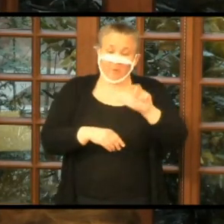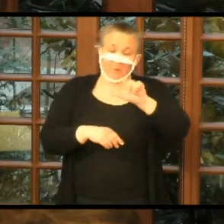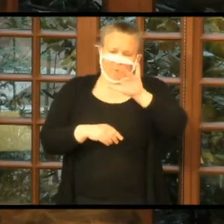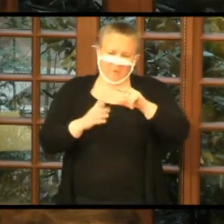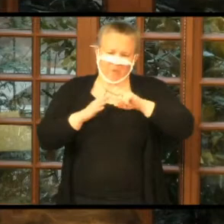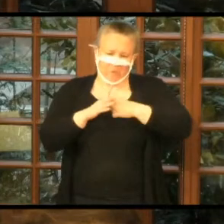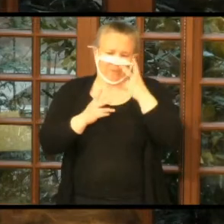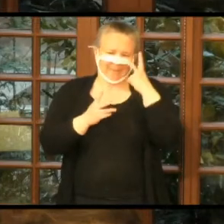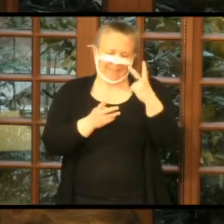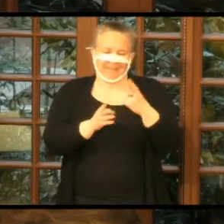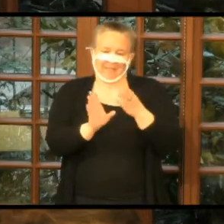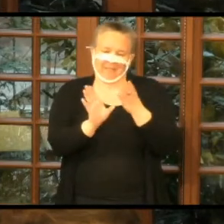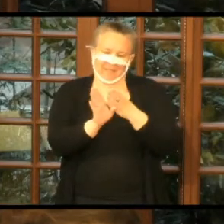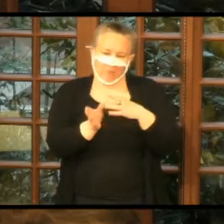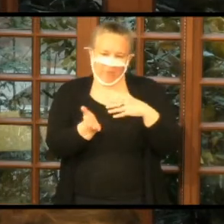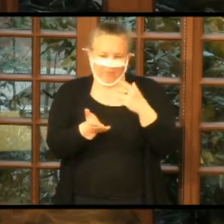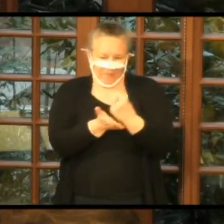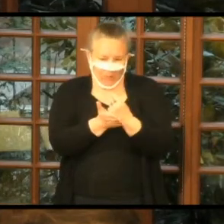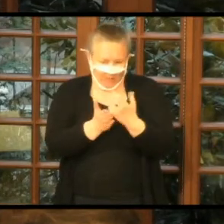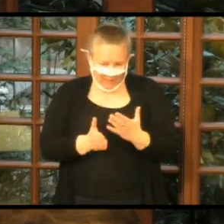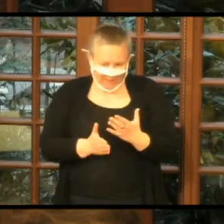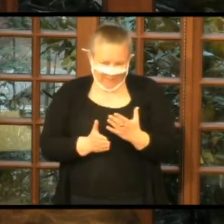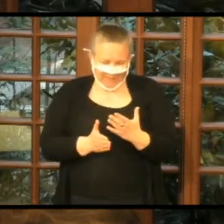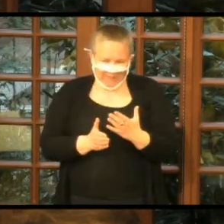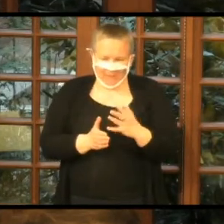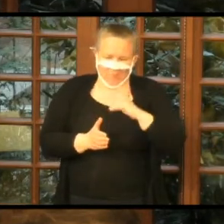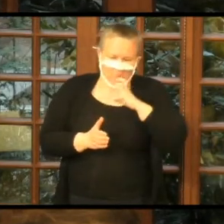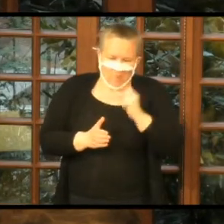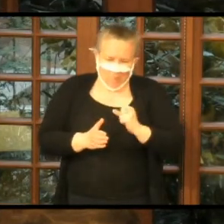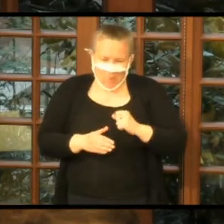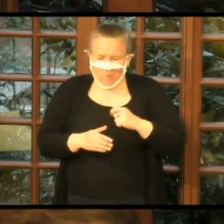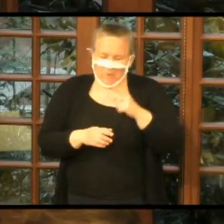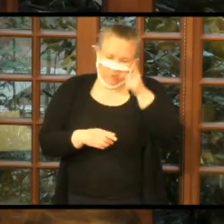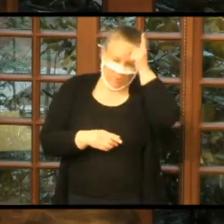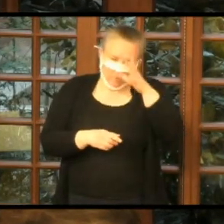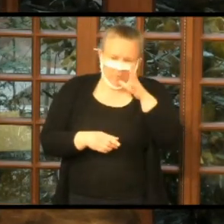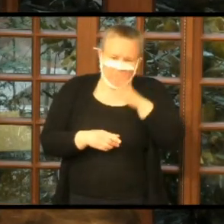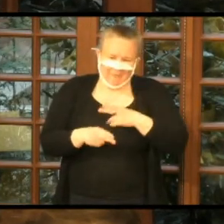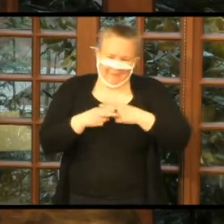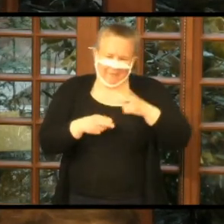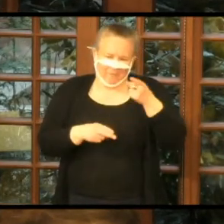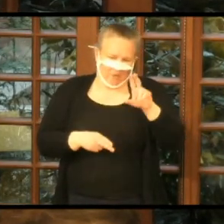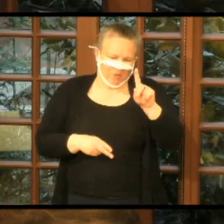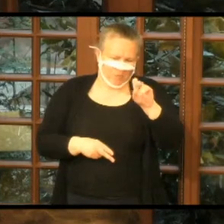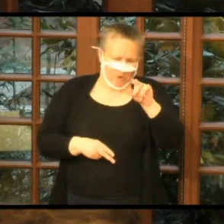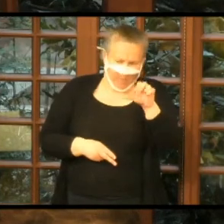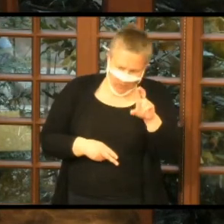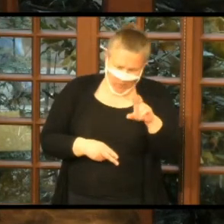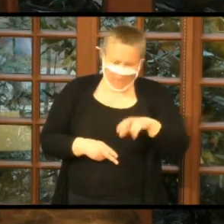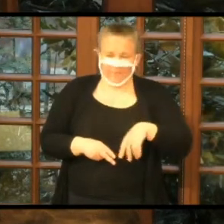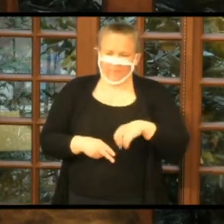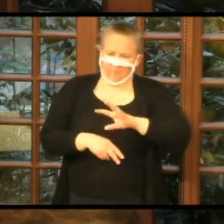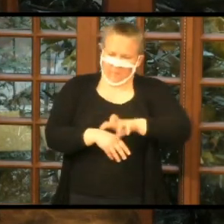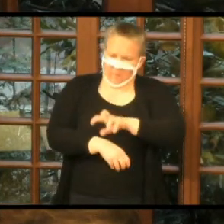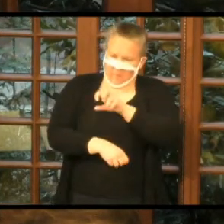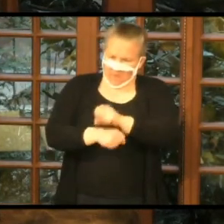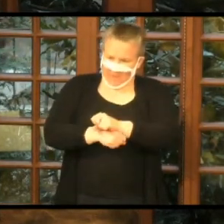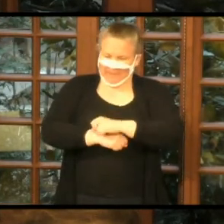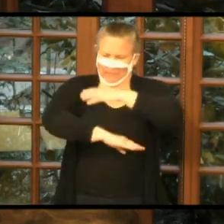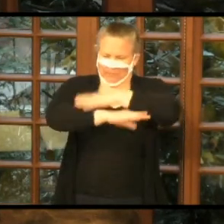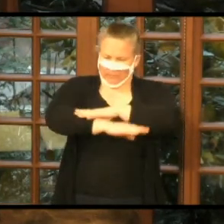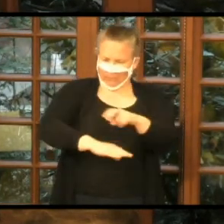began seeing a psychotherapist, a shriveled little German woman named Dr. Kramer, who conducted her appointments from the top of her